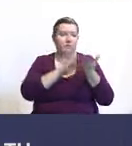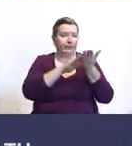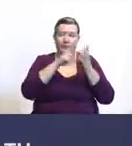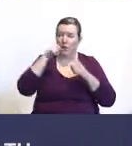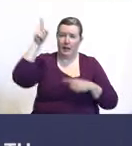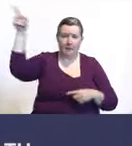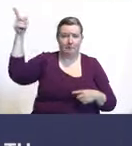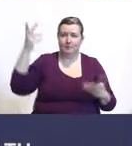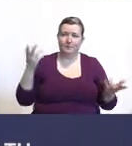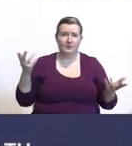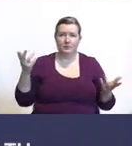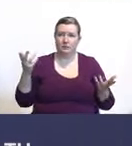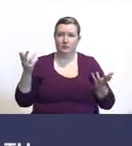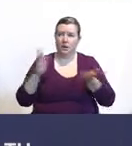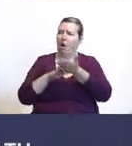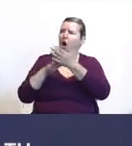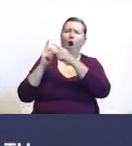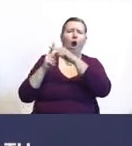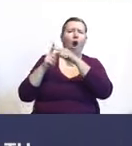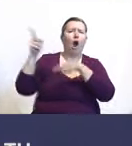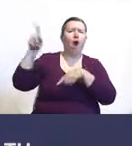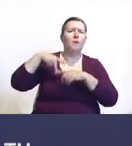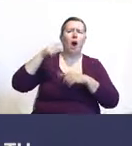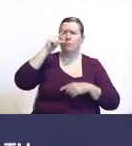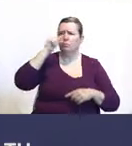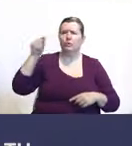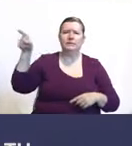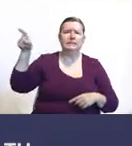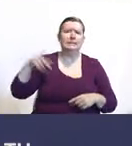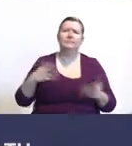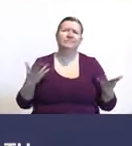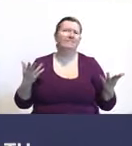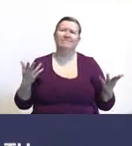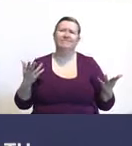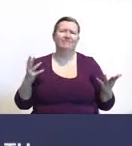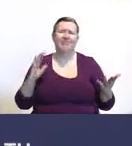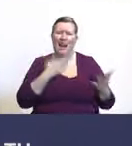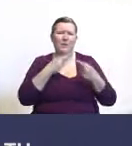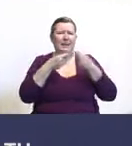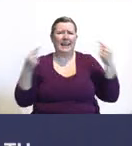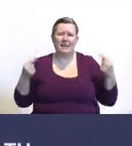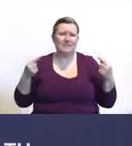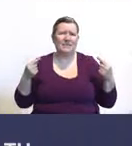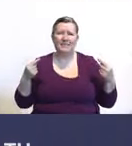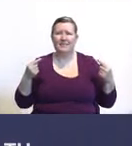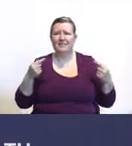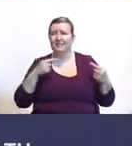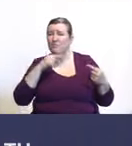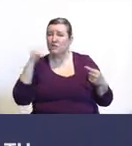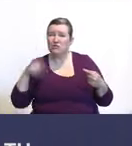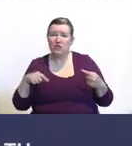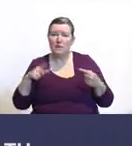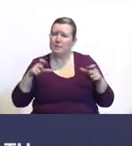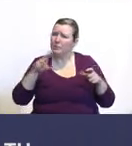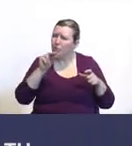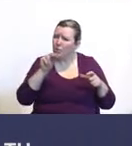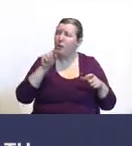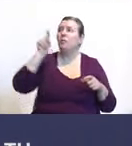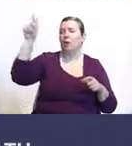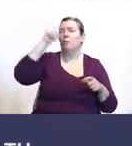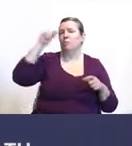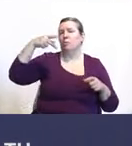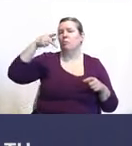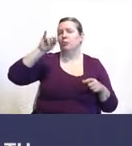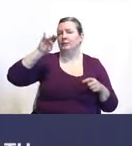saying laudatory things toward this guy. This guy is the enemy, not the Russian people. This guy and his cronies are